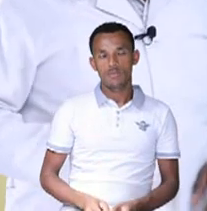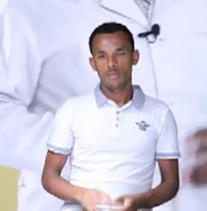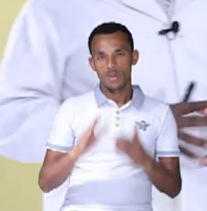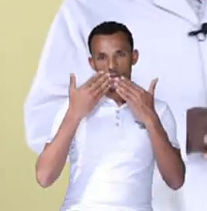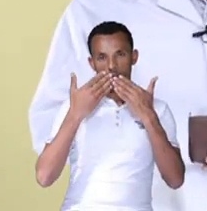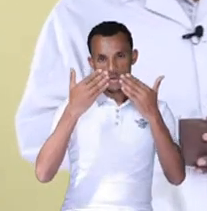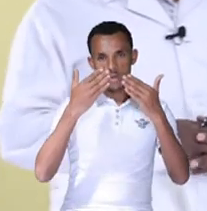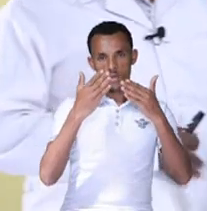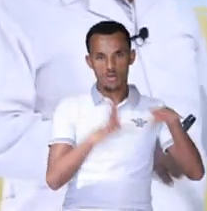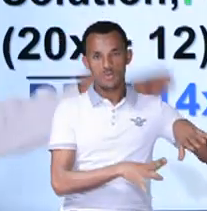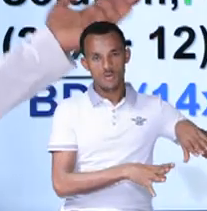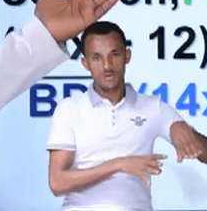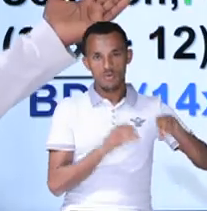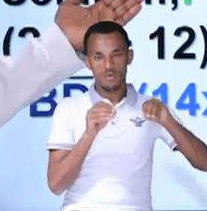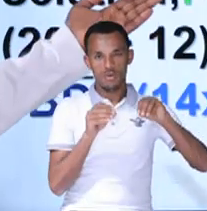Give the student.